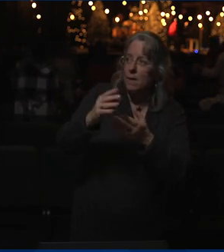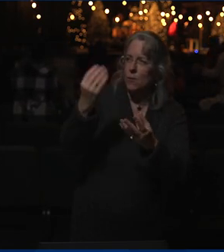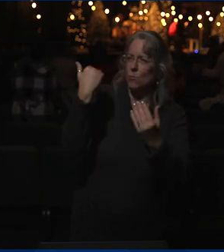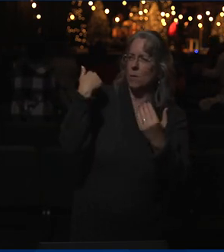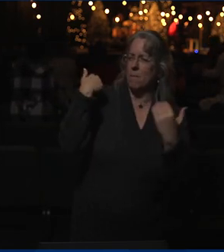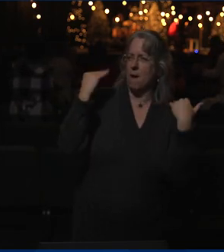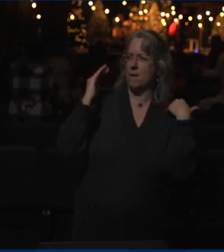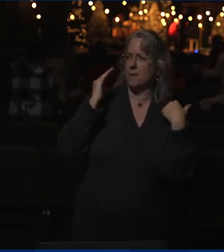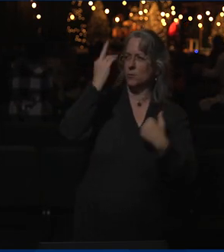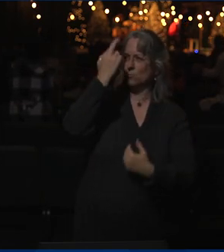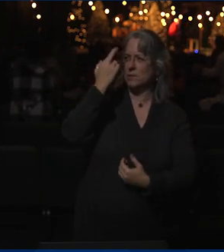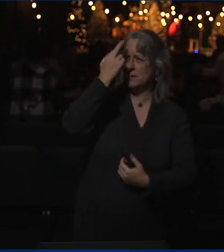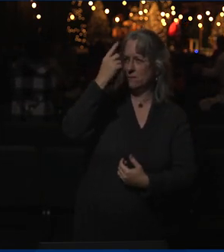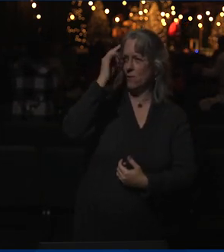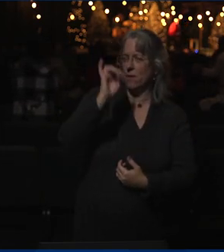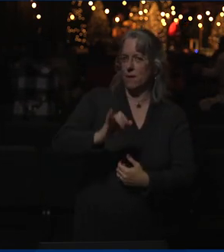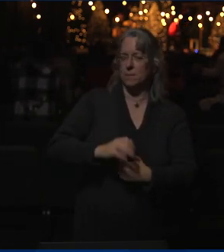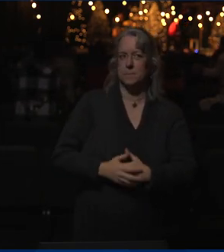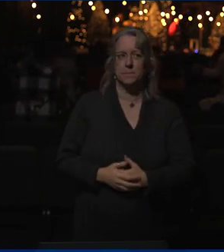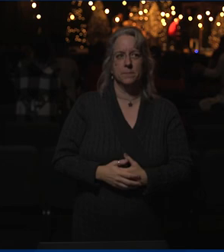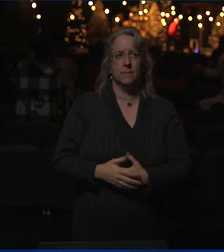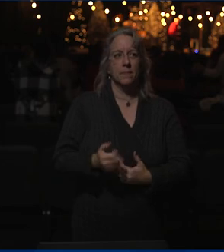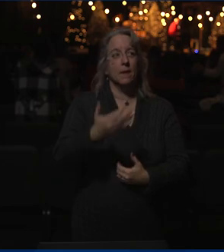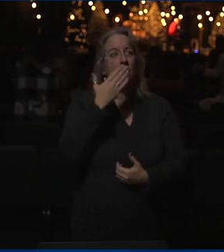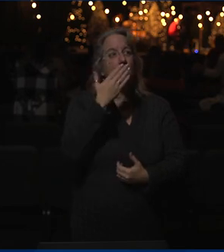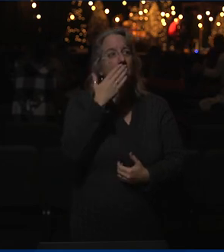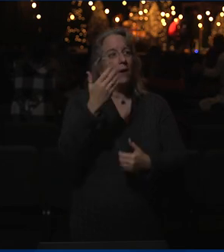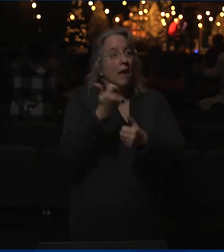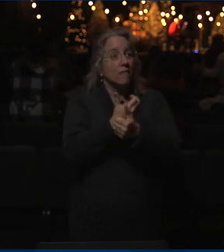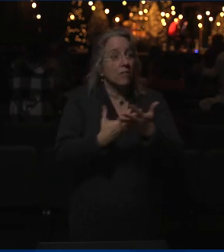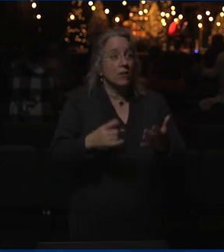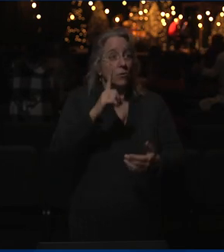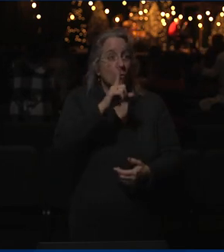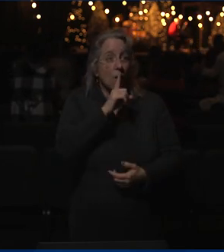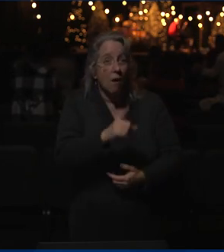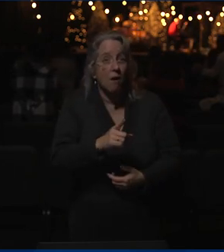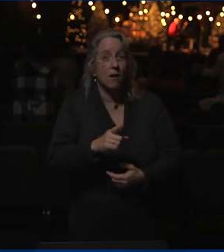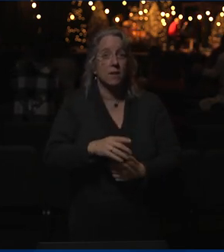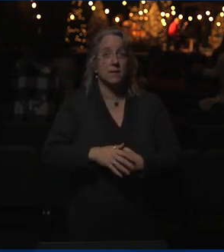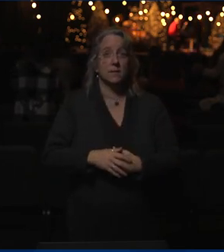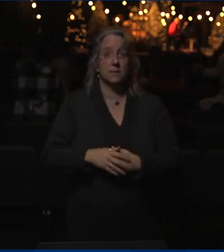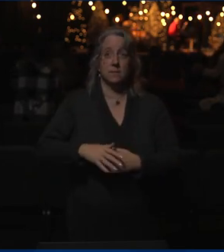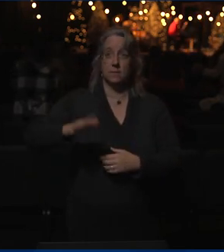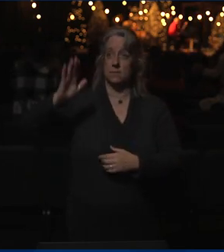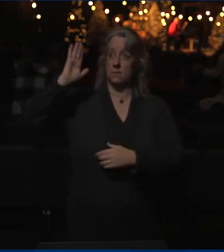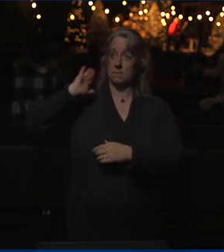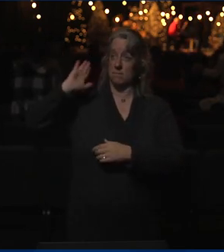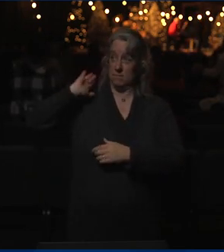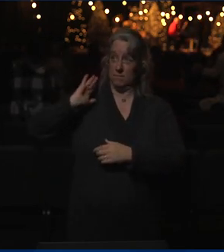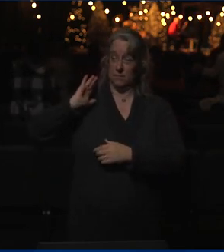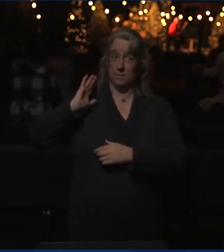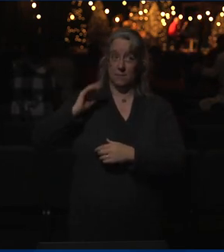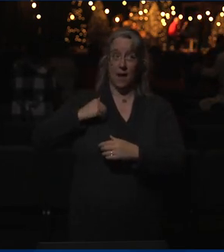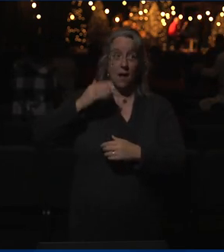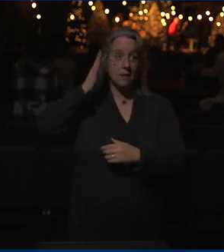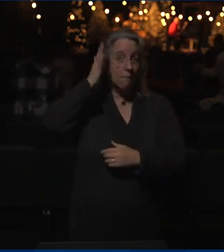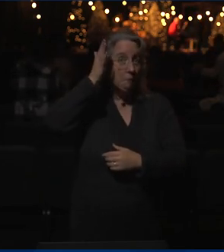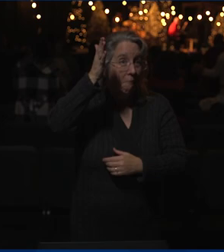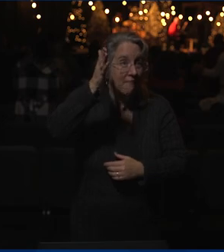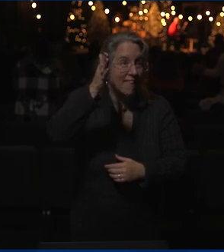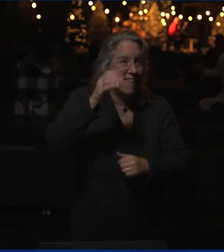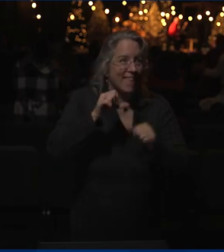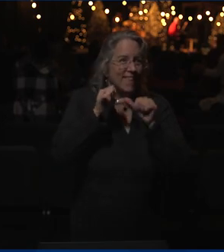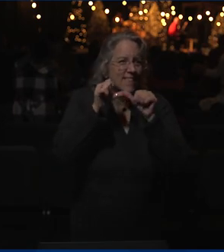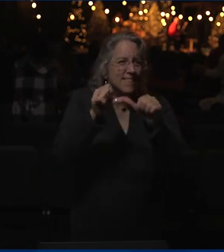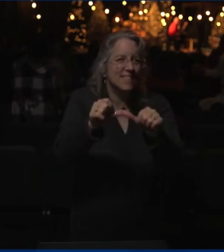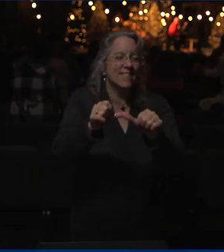We thank you for all that you are, all that you have been, and all that you continue to be. And we bless